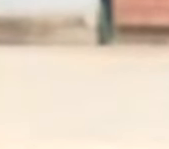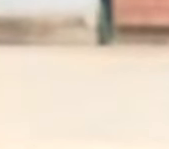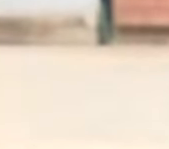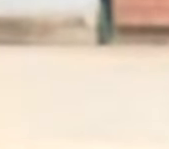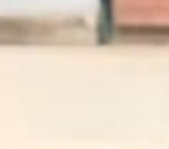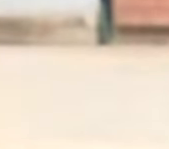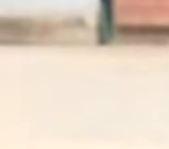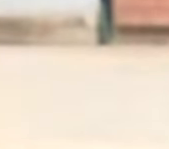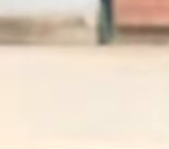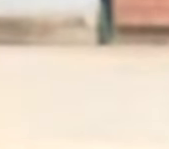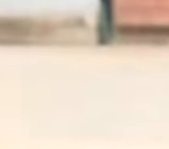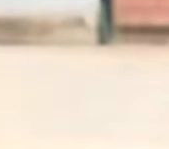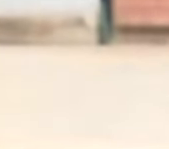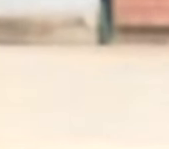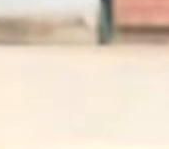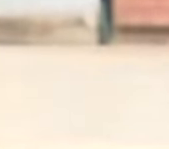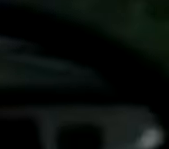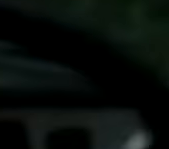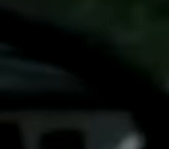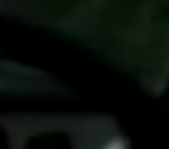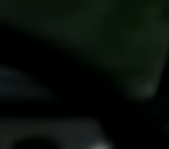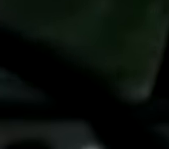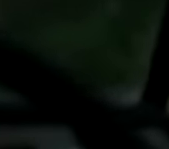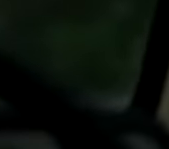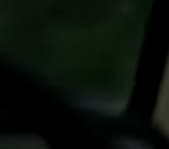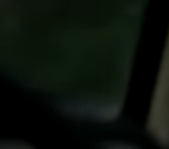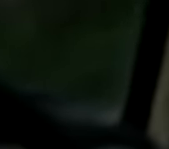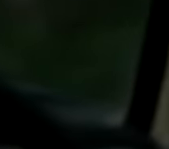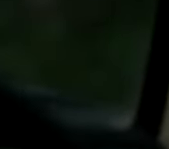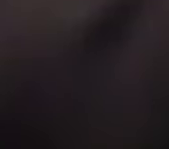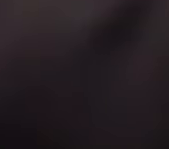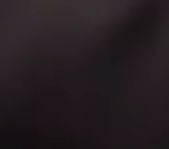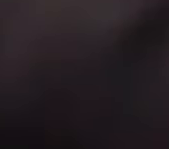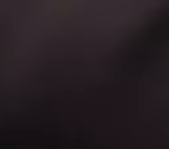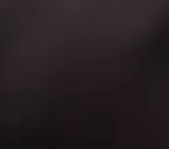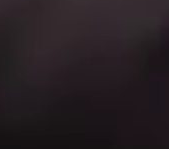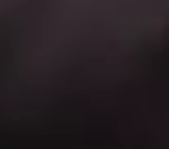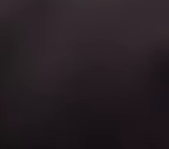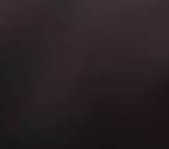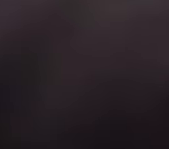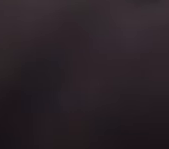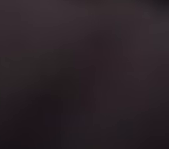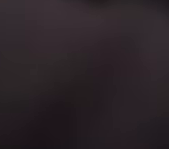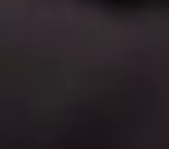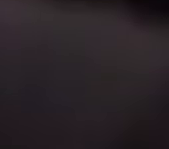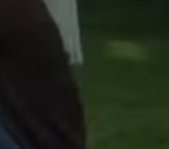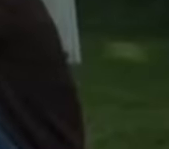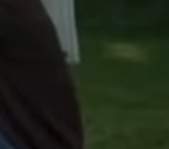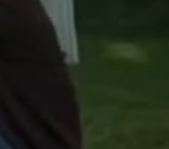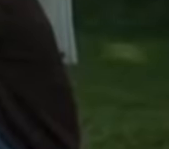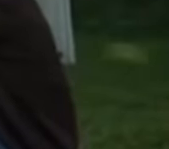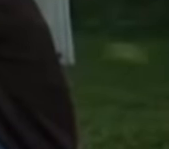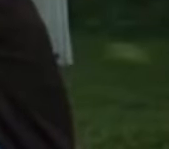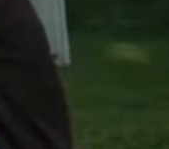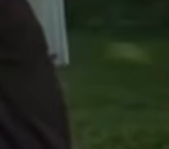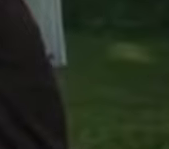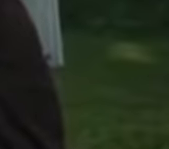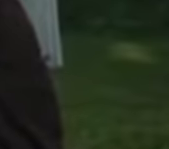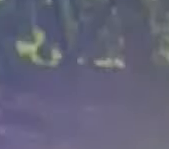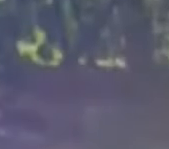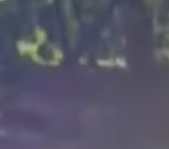guitar. Now guess what? He can actually sing. Jumbura girl, loved a nine